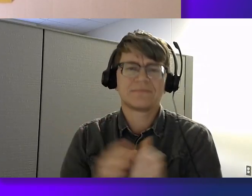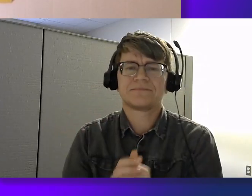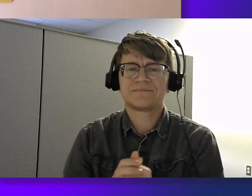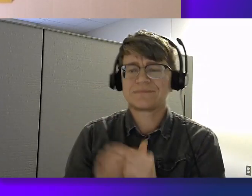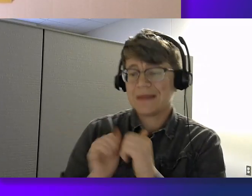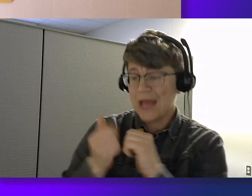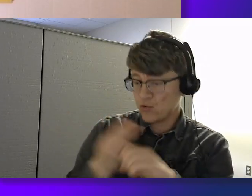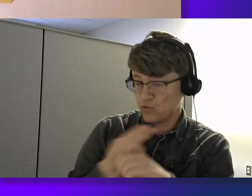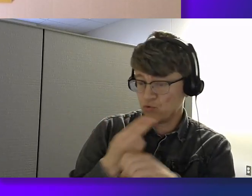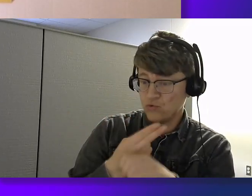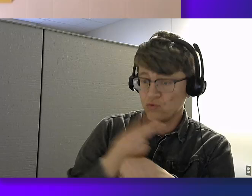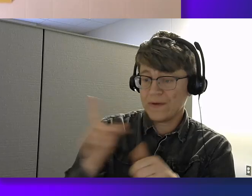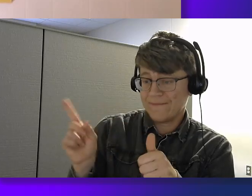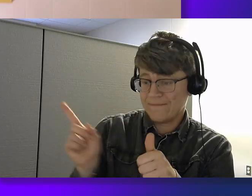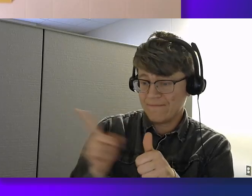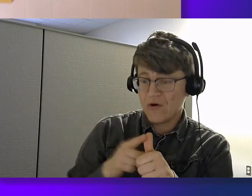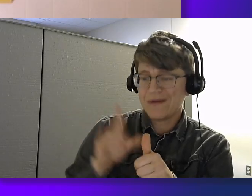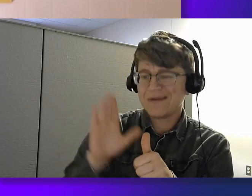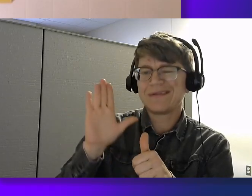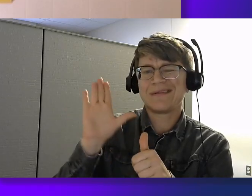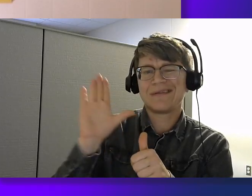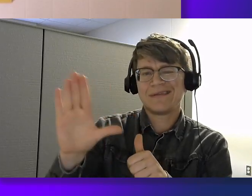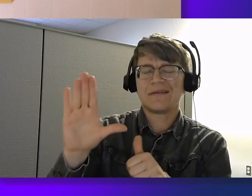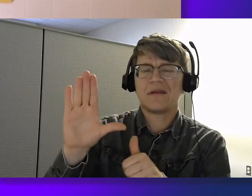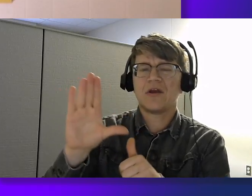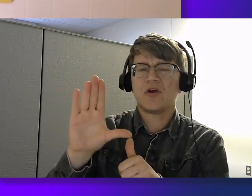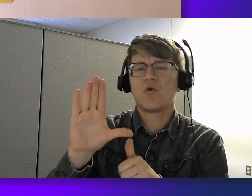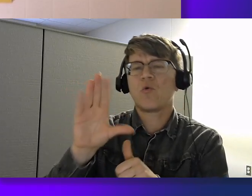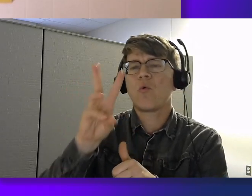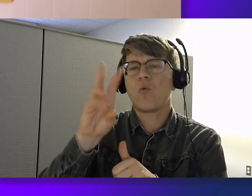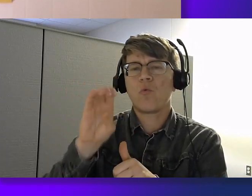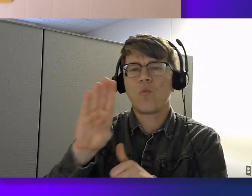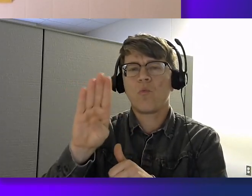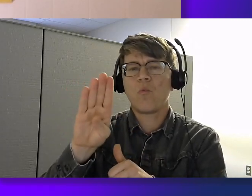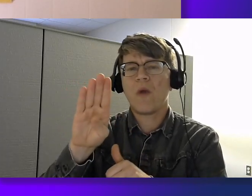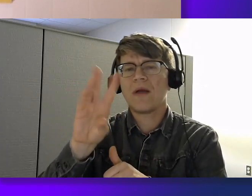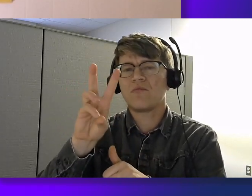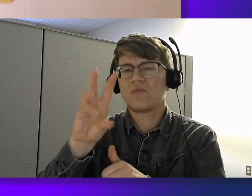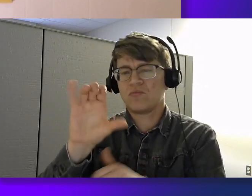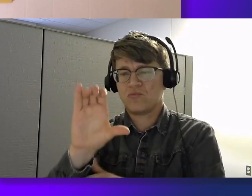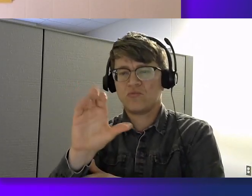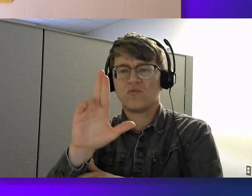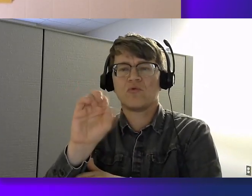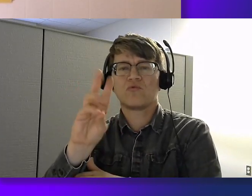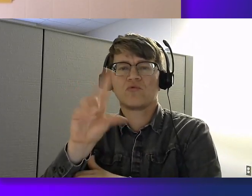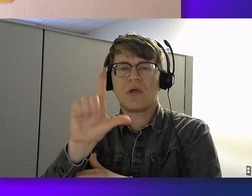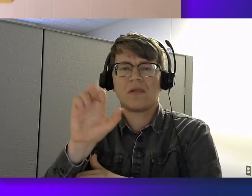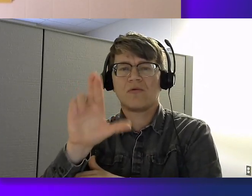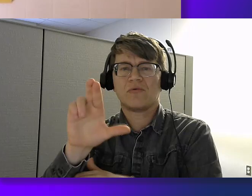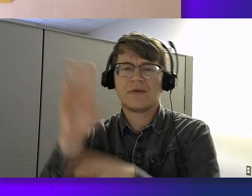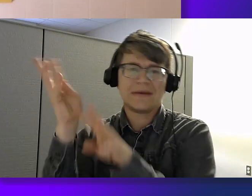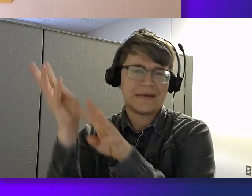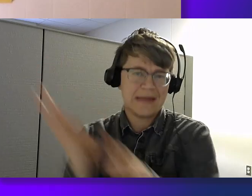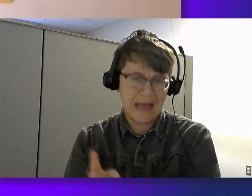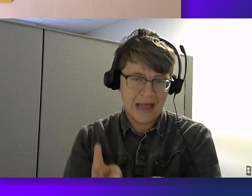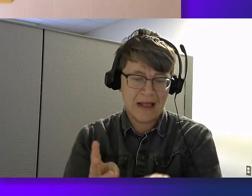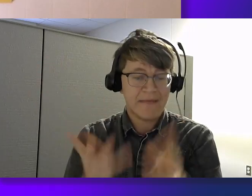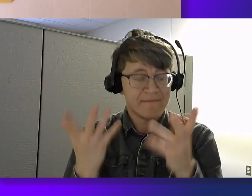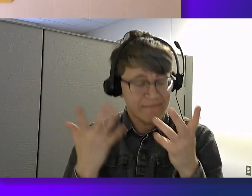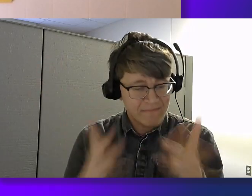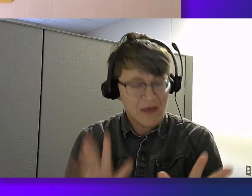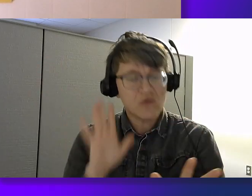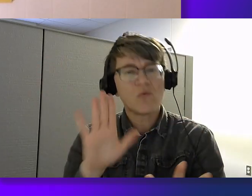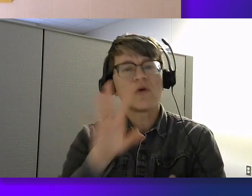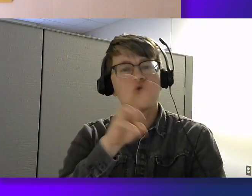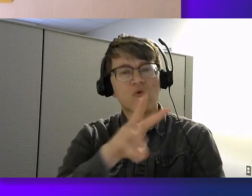download the company's SEO web crawler, which is free for crawling your first 500 URLs. Once your website is crawled, you can create an